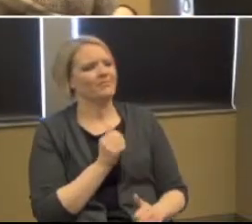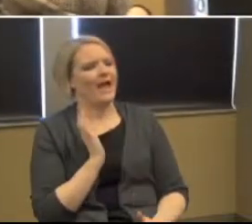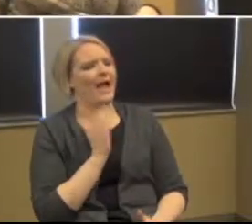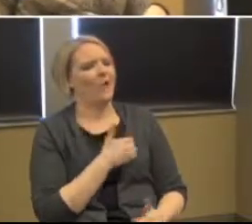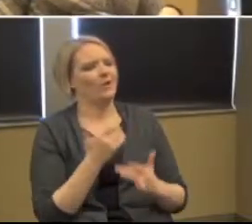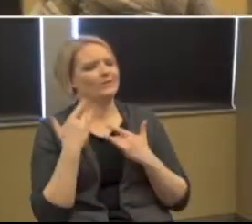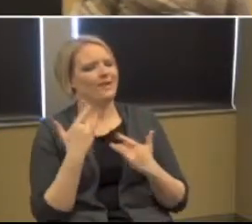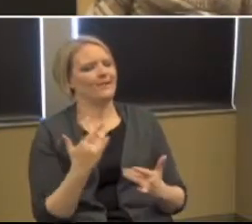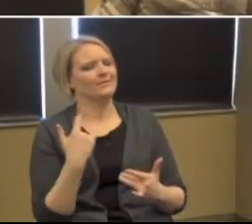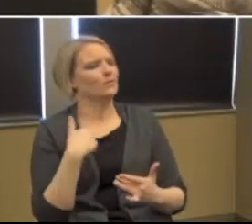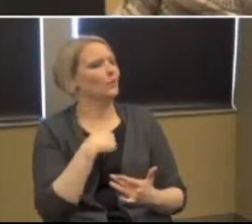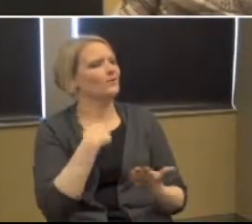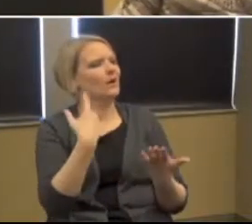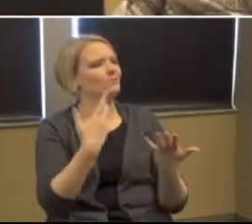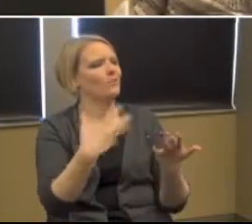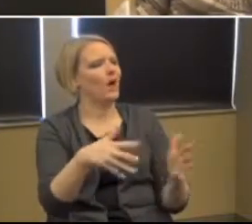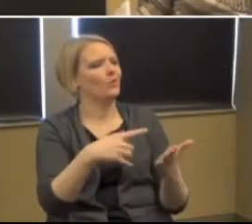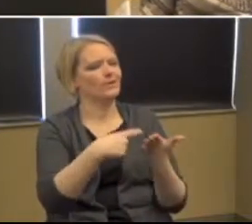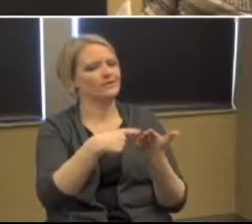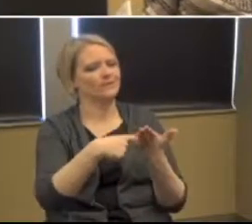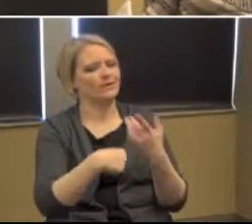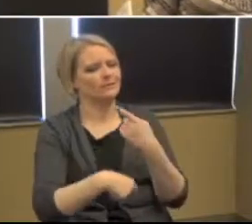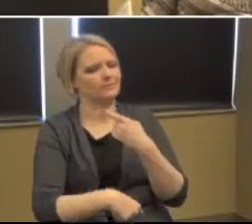we've already talked about the points on this slide.